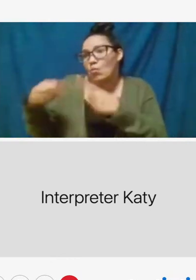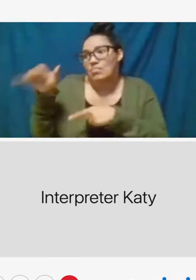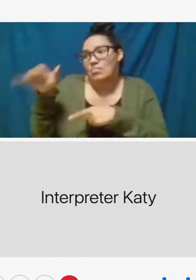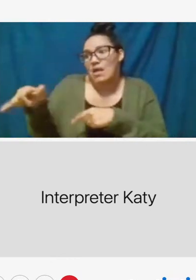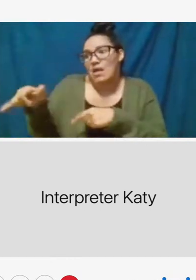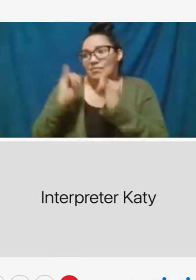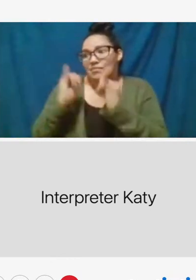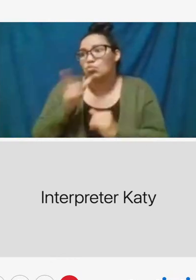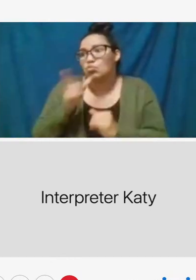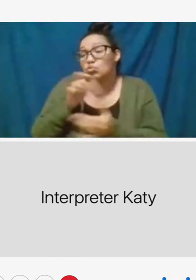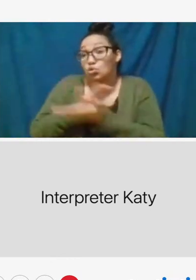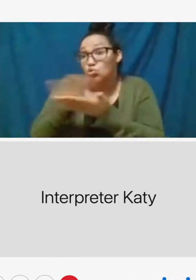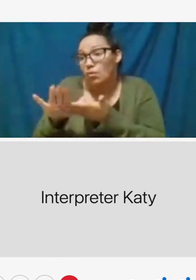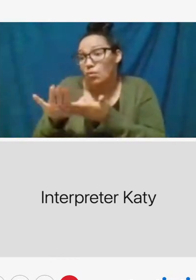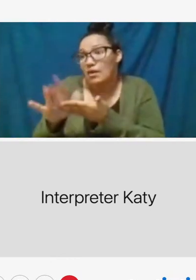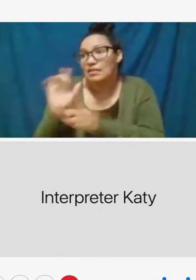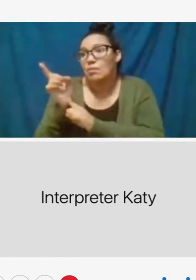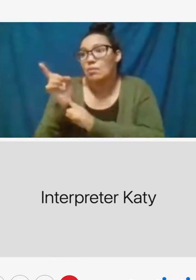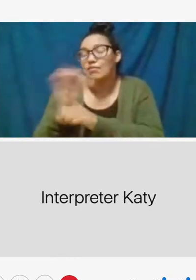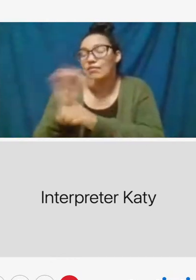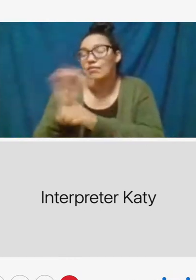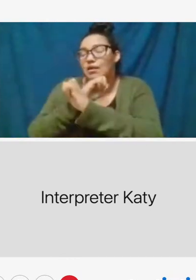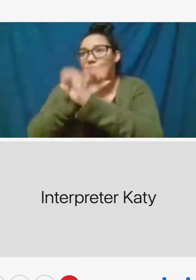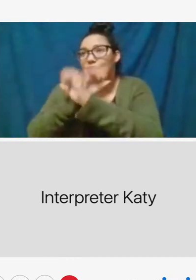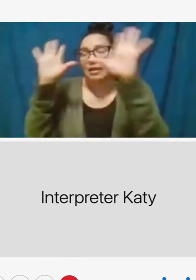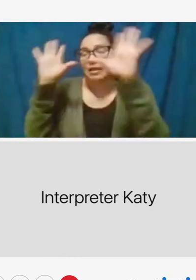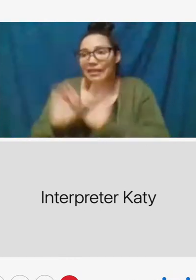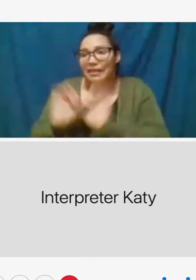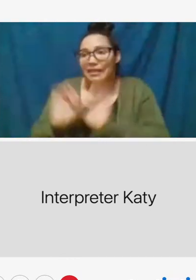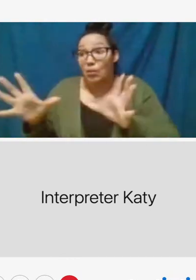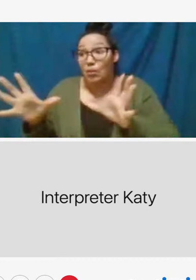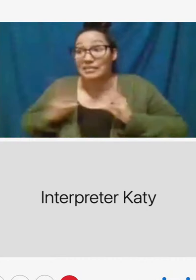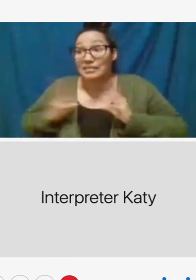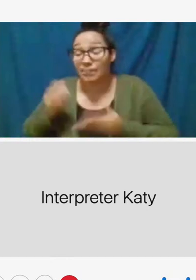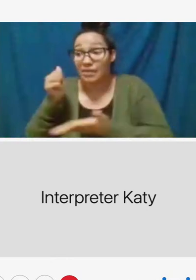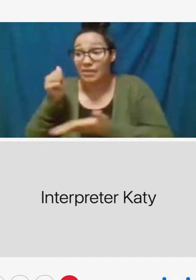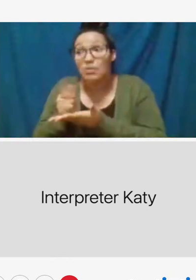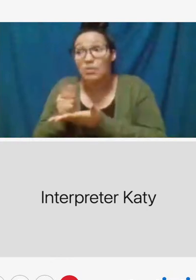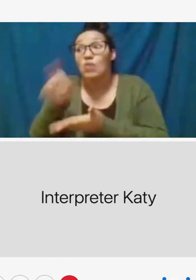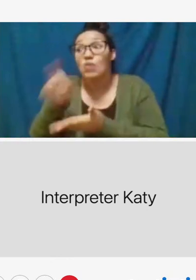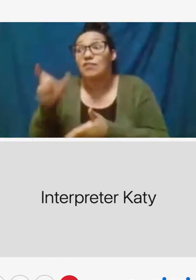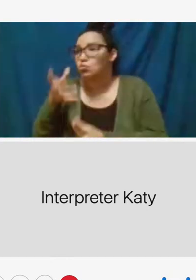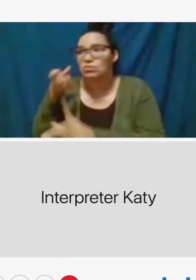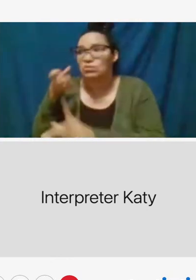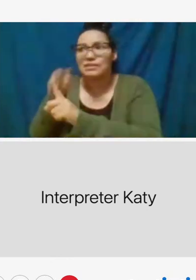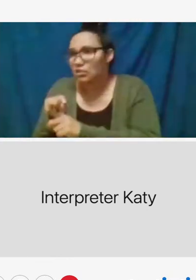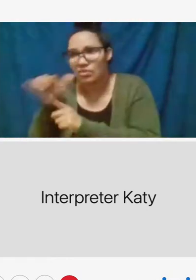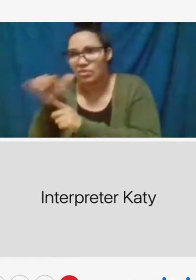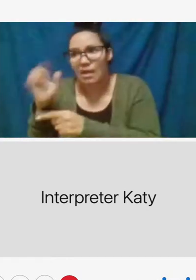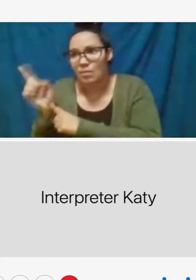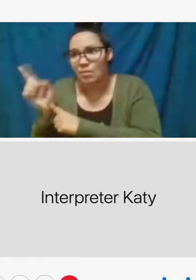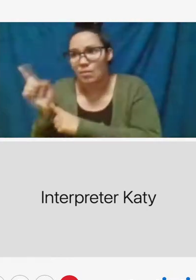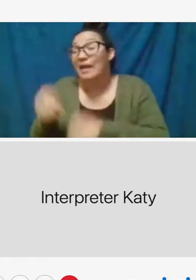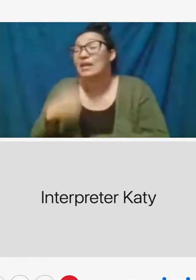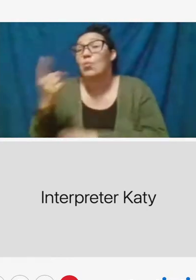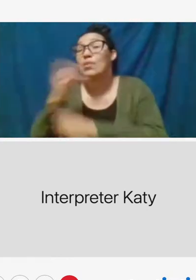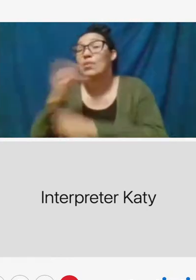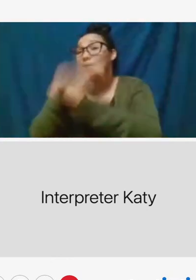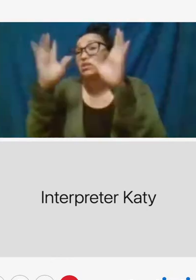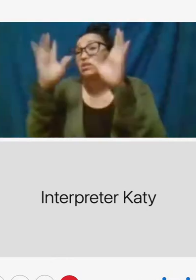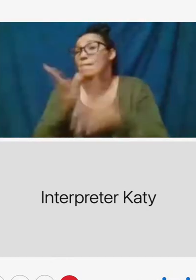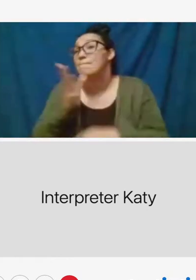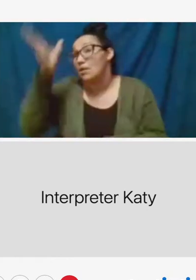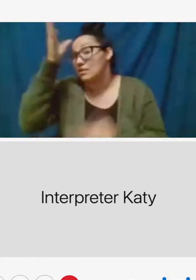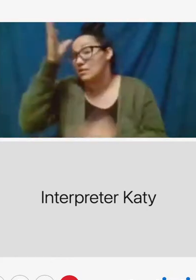has that Moment of clarity is willing to accept the help and you've got to catch it right then and there yes sir uh and I can only imagine you have parents who may not know that their child is